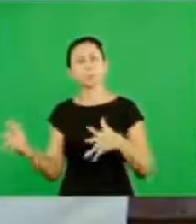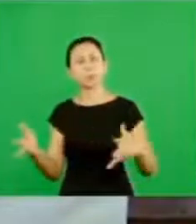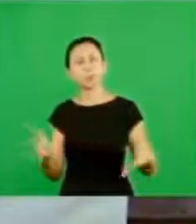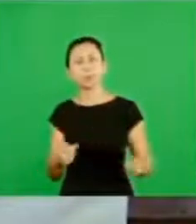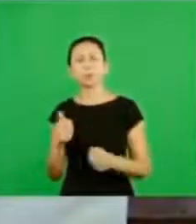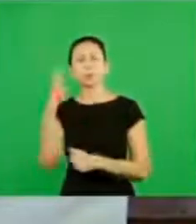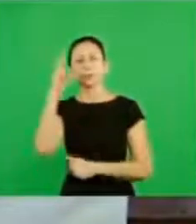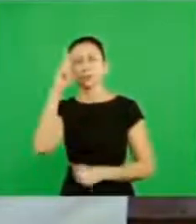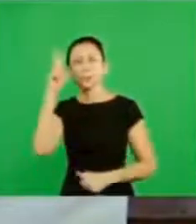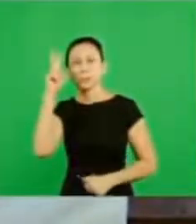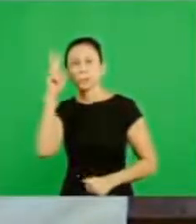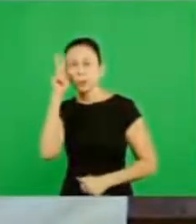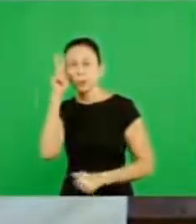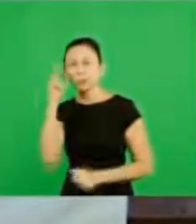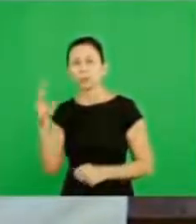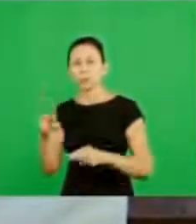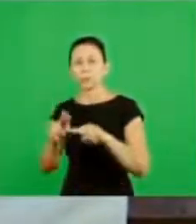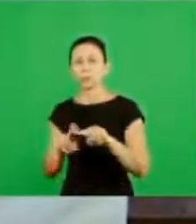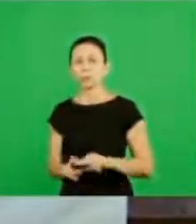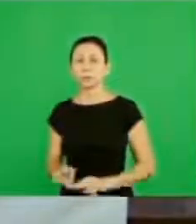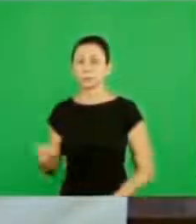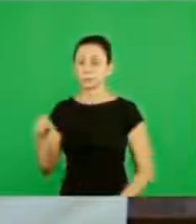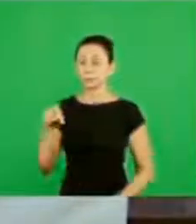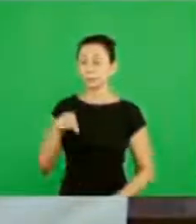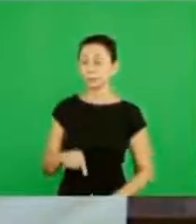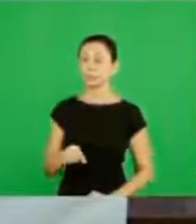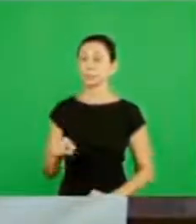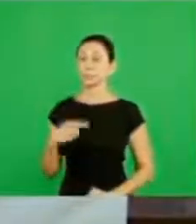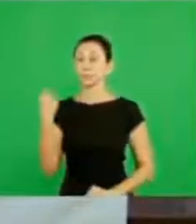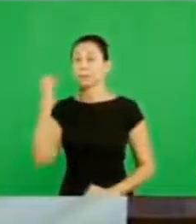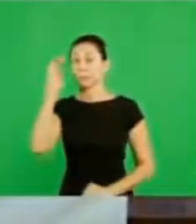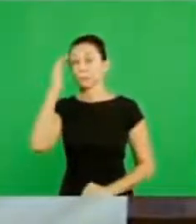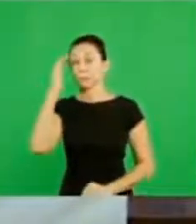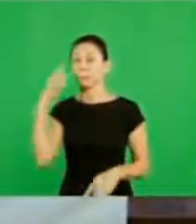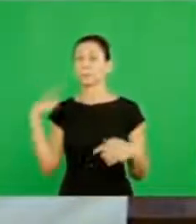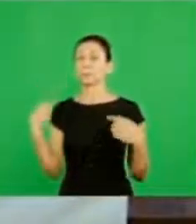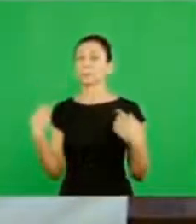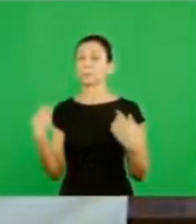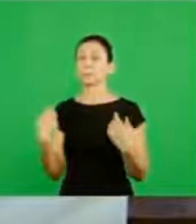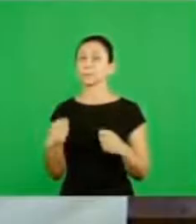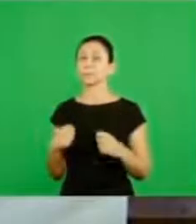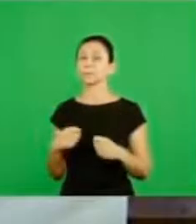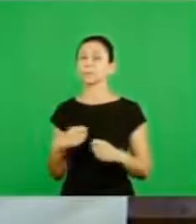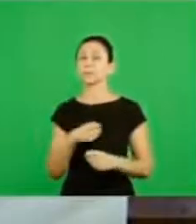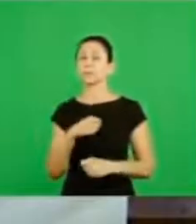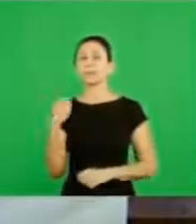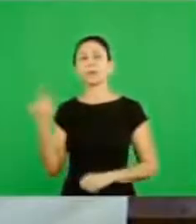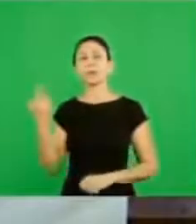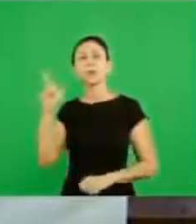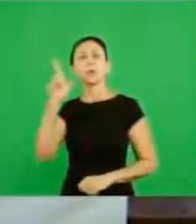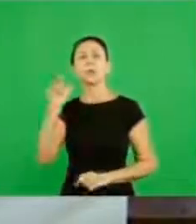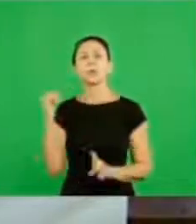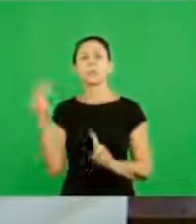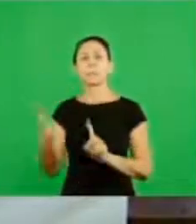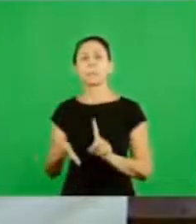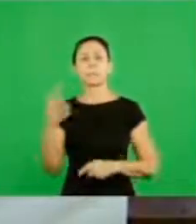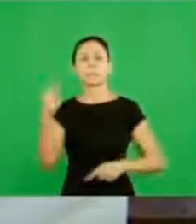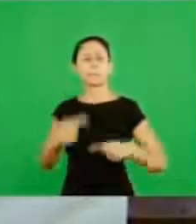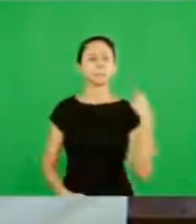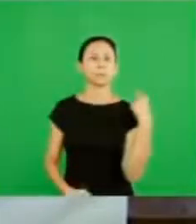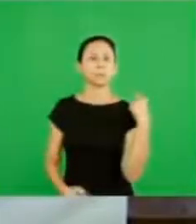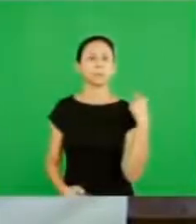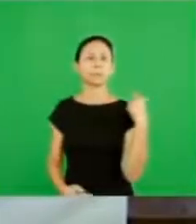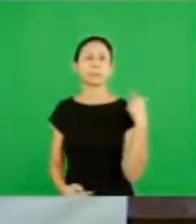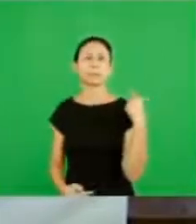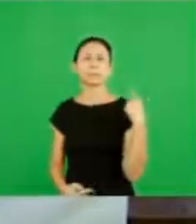There's something that exists that is historical, Christianity that's historic, that brought us still here. But we need to understand that there's